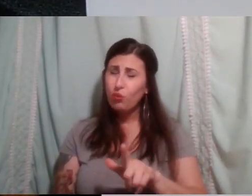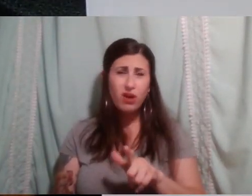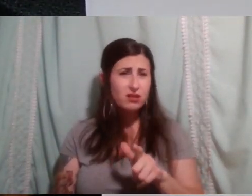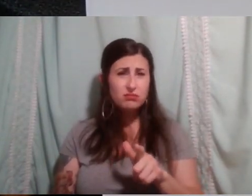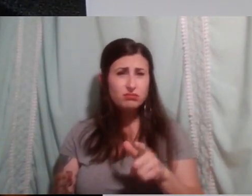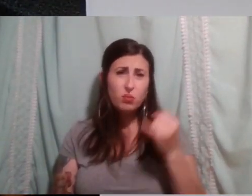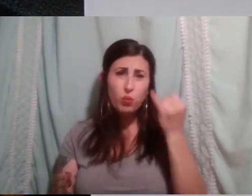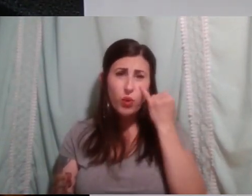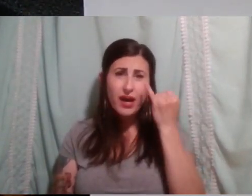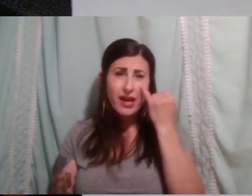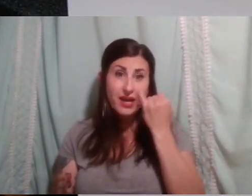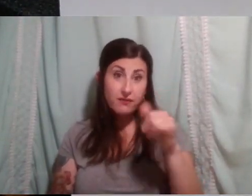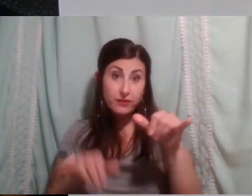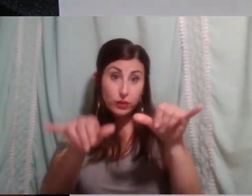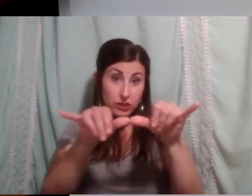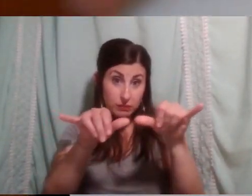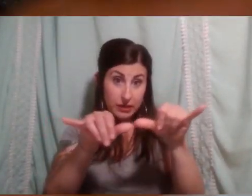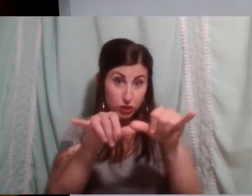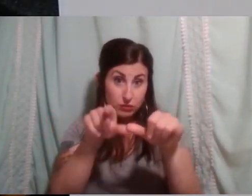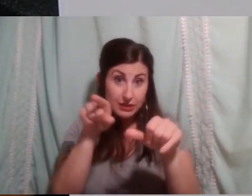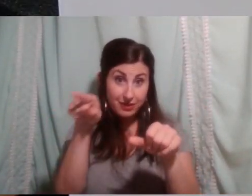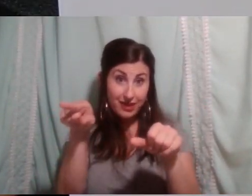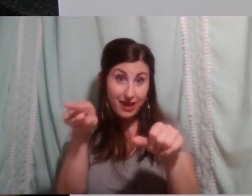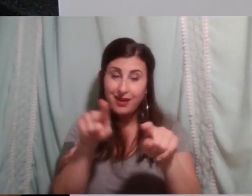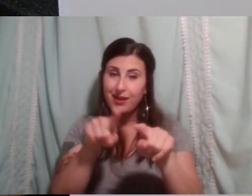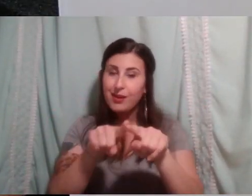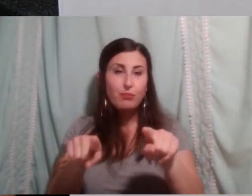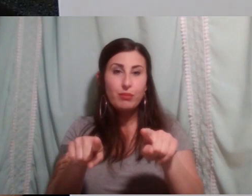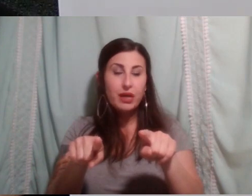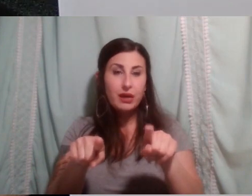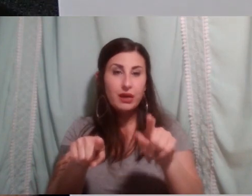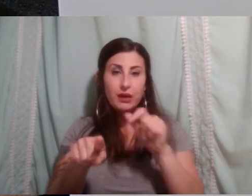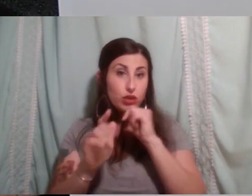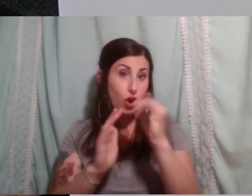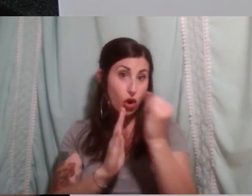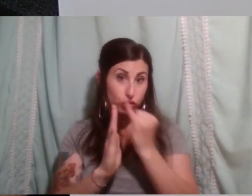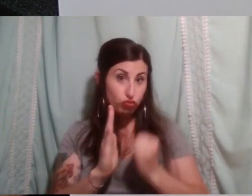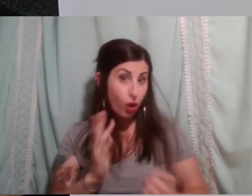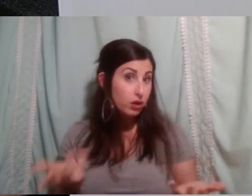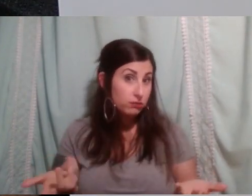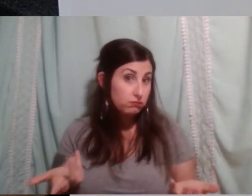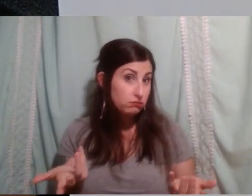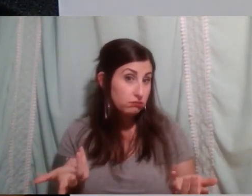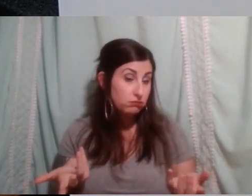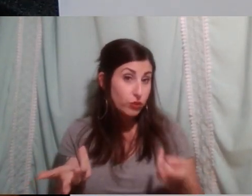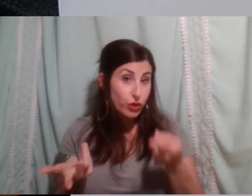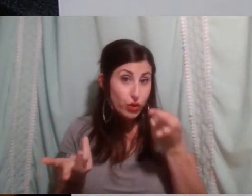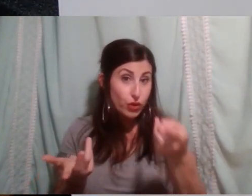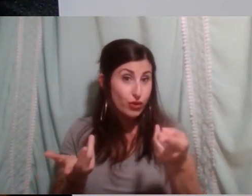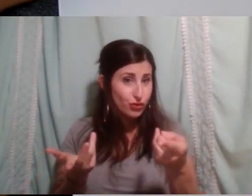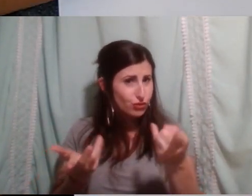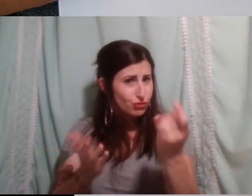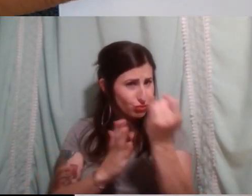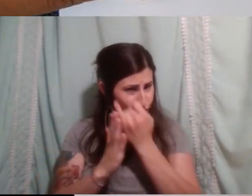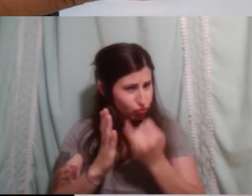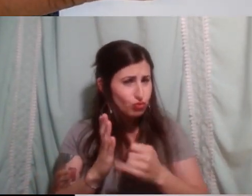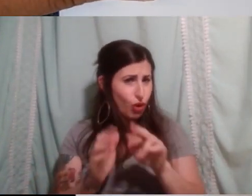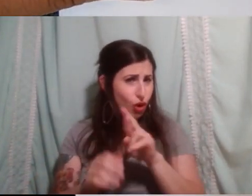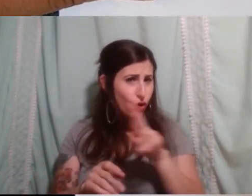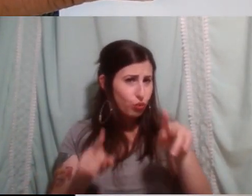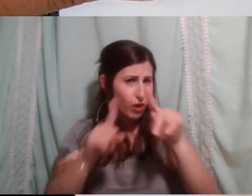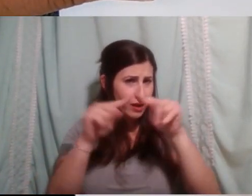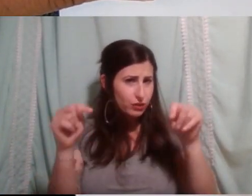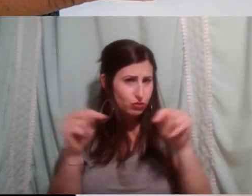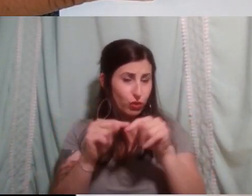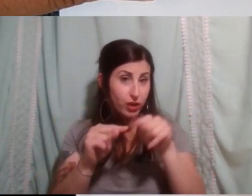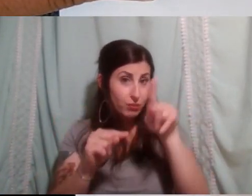Well, what if I give you measurements like this instead of a drawing? Well, you can just make a right triangle.